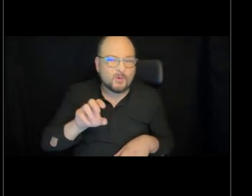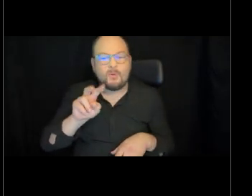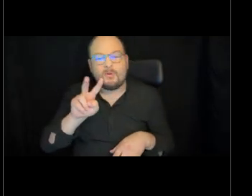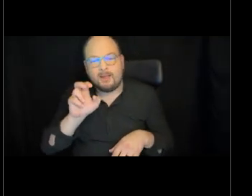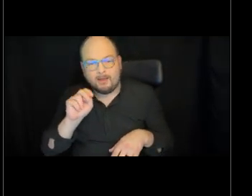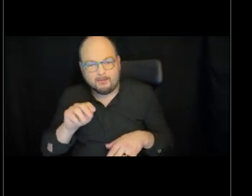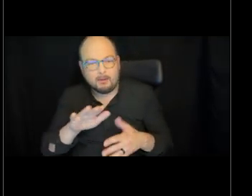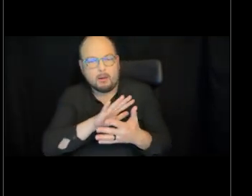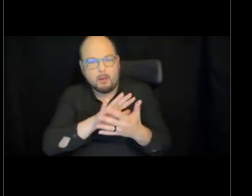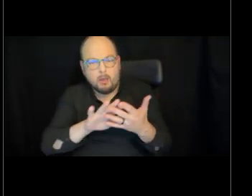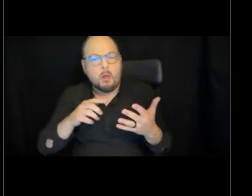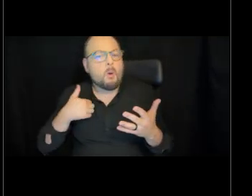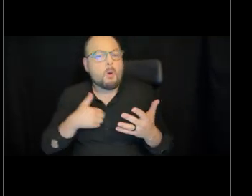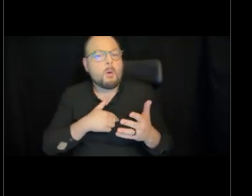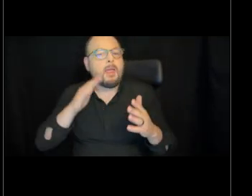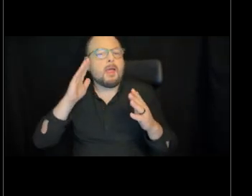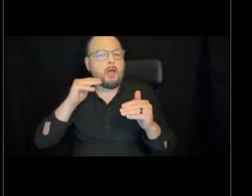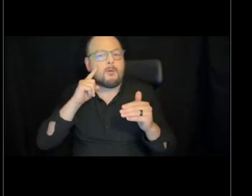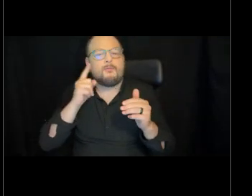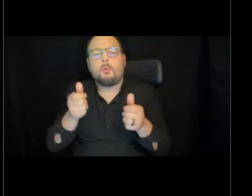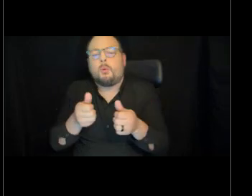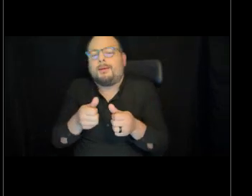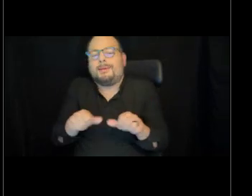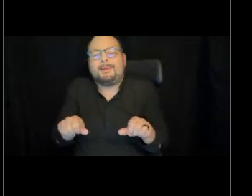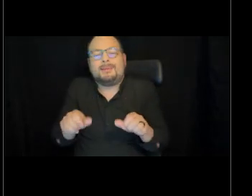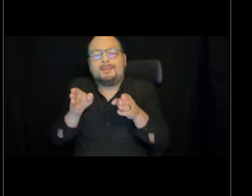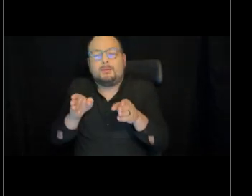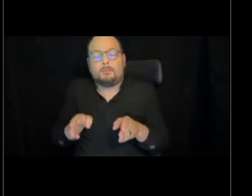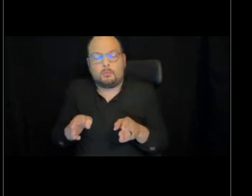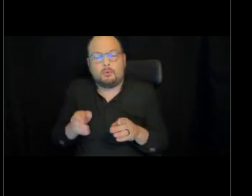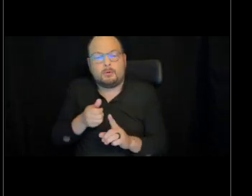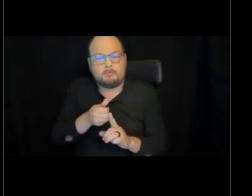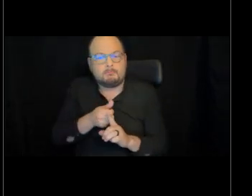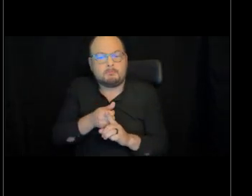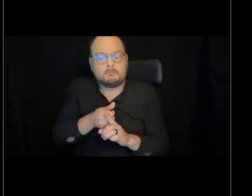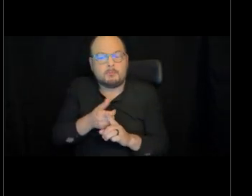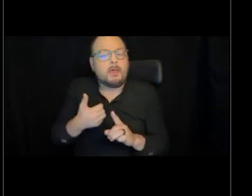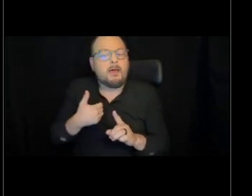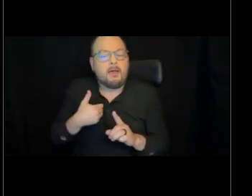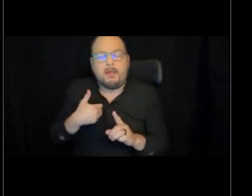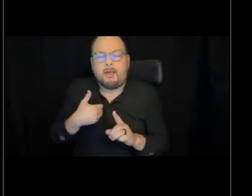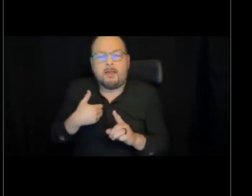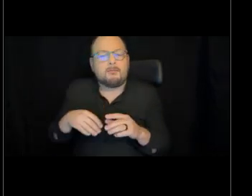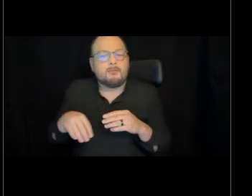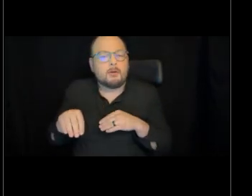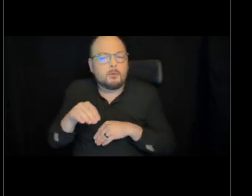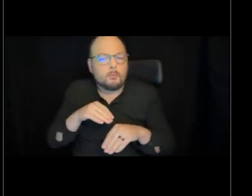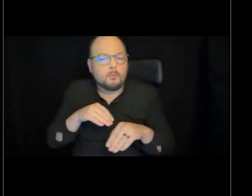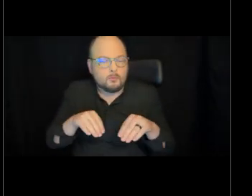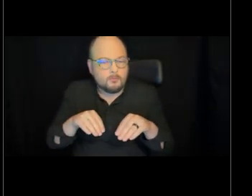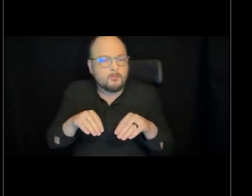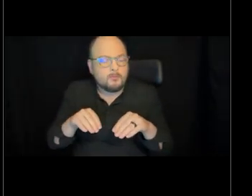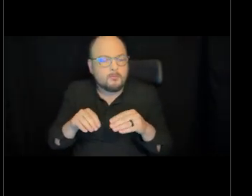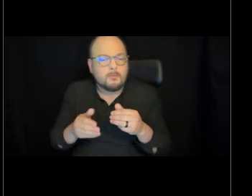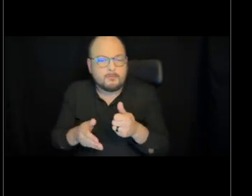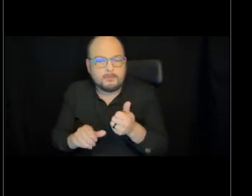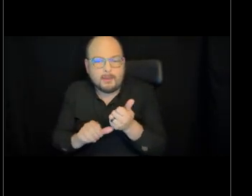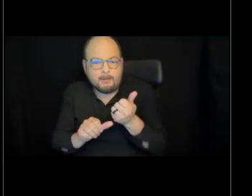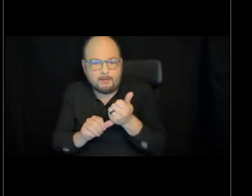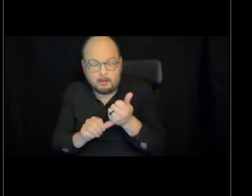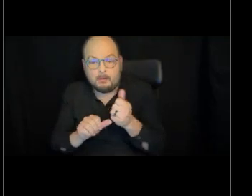maneuvering space for a person using a mobility aid to approach